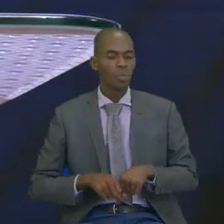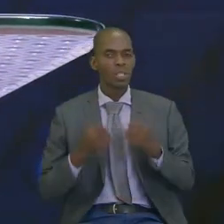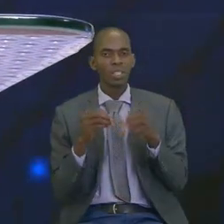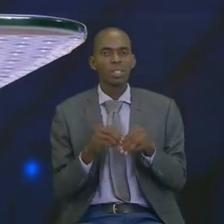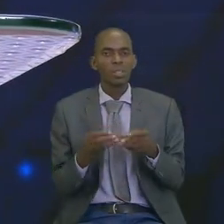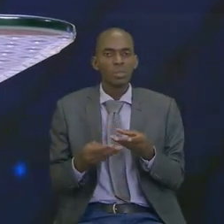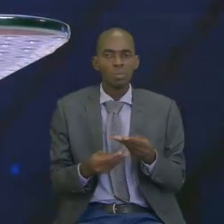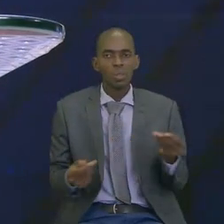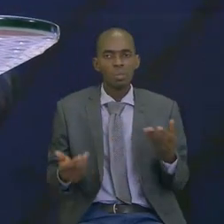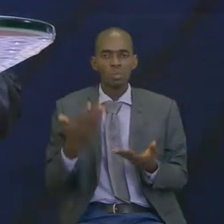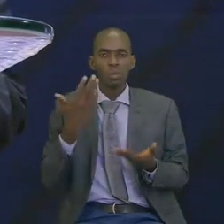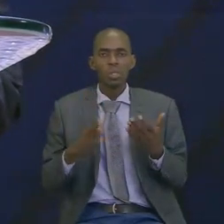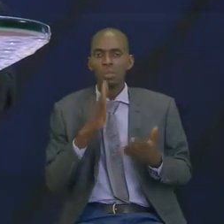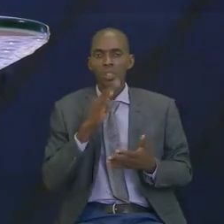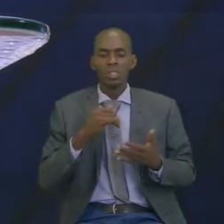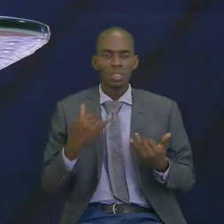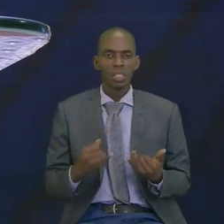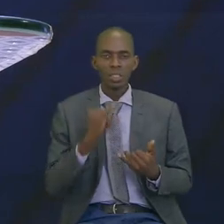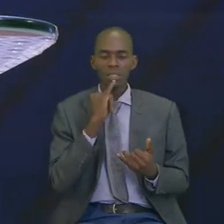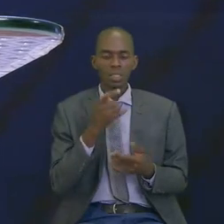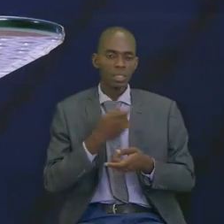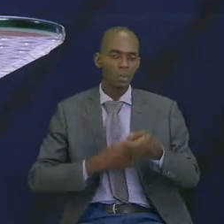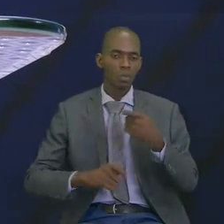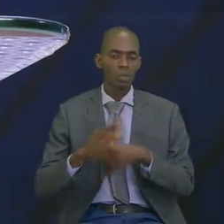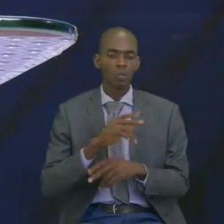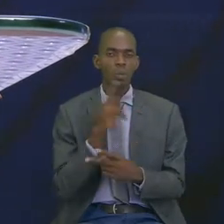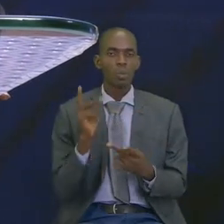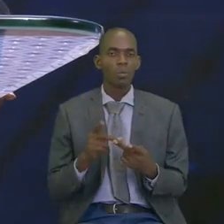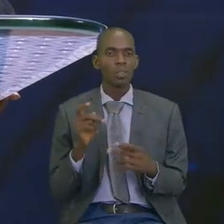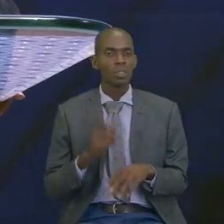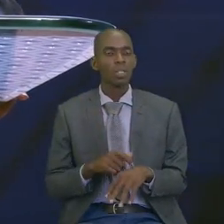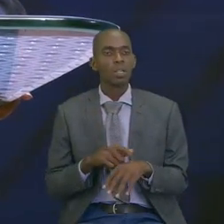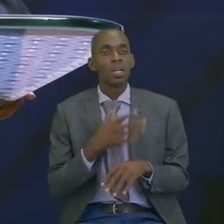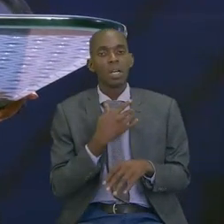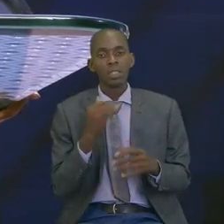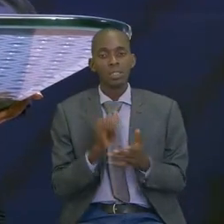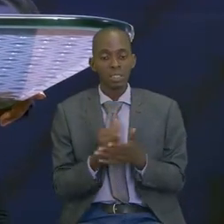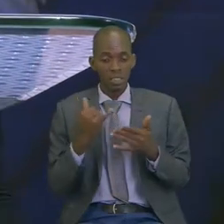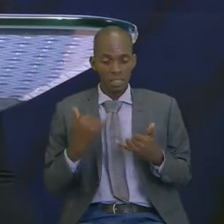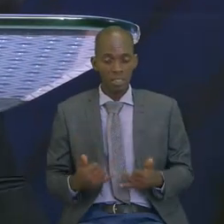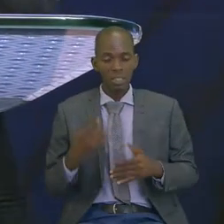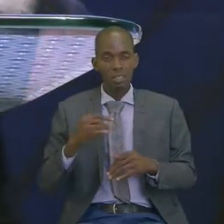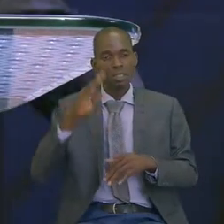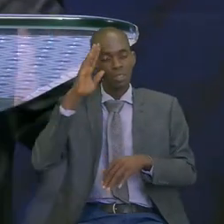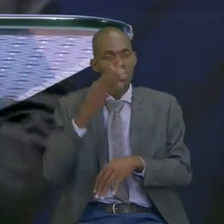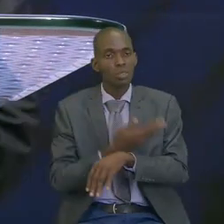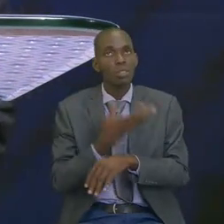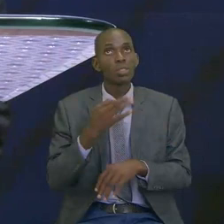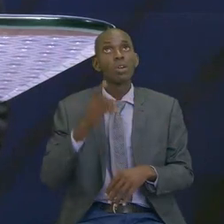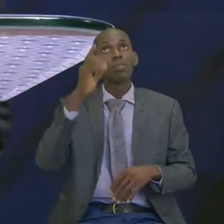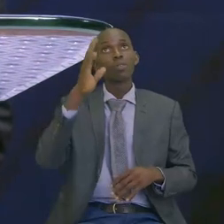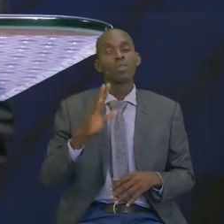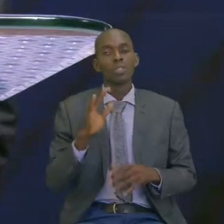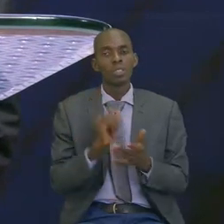in the place of a prophet now, and he says, thou, the Son of God, the one that is sent by the Almighty God, he